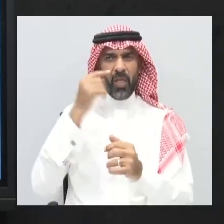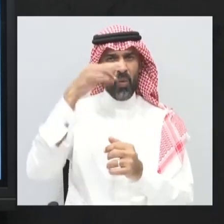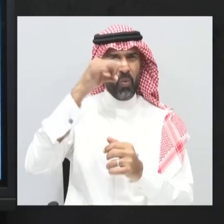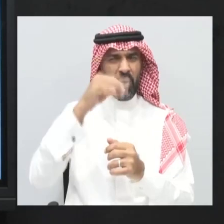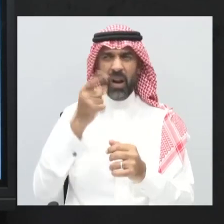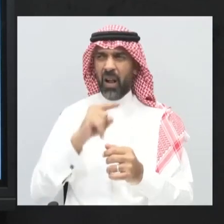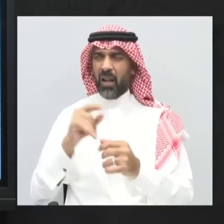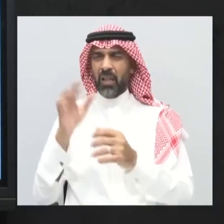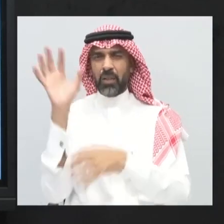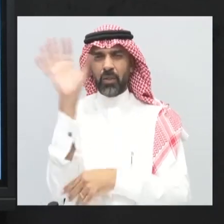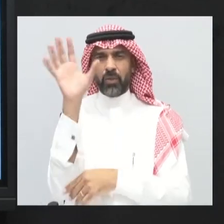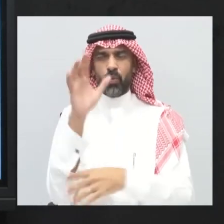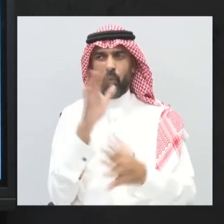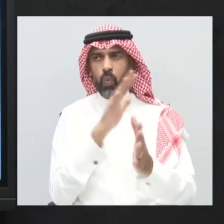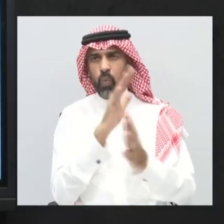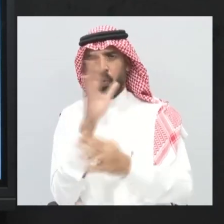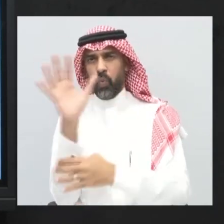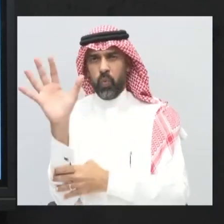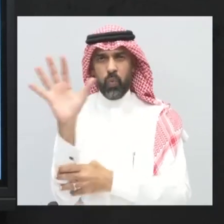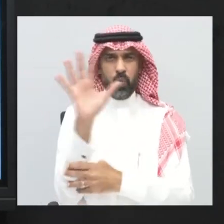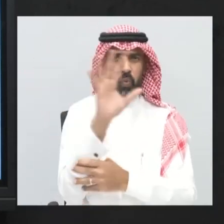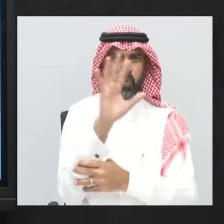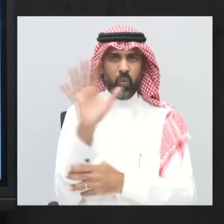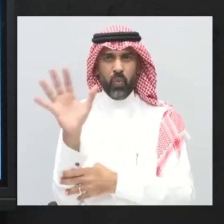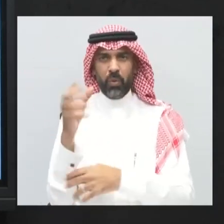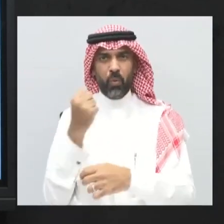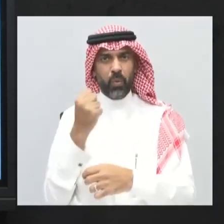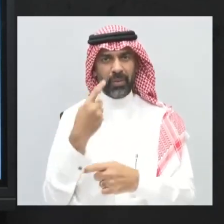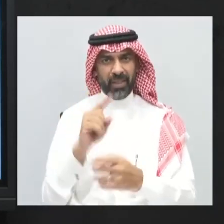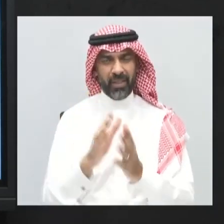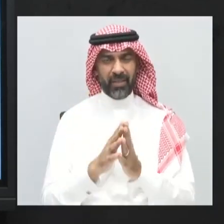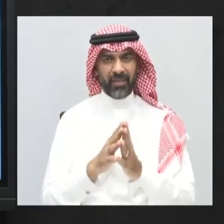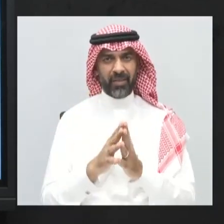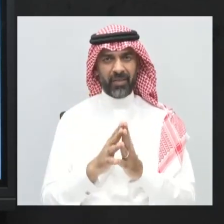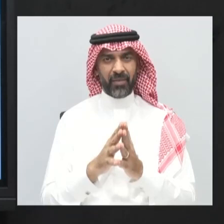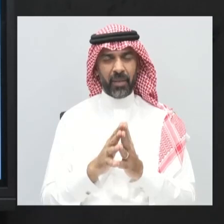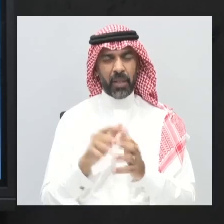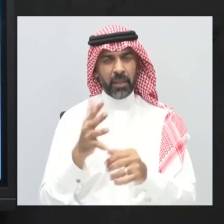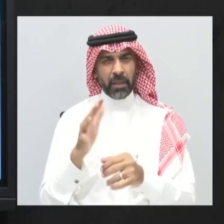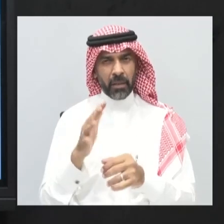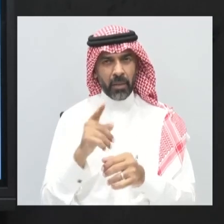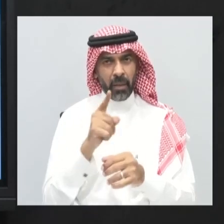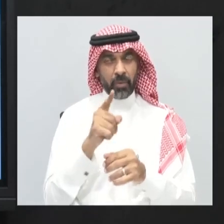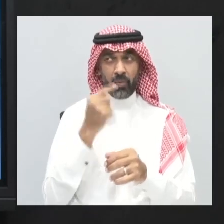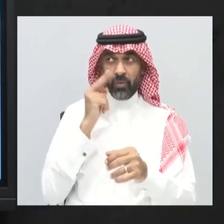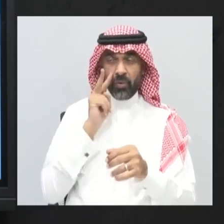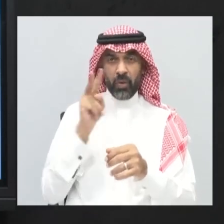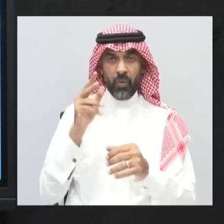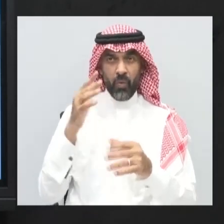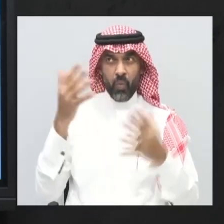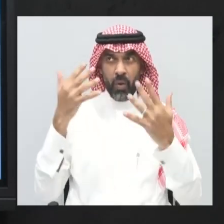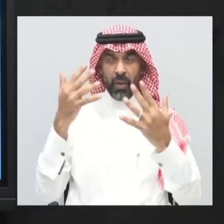side. Papers flying in the air. So sometimes the weather can